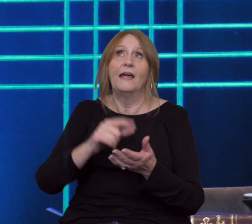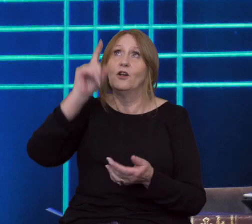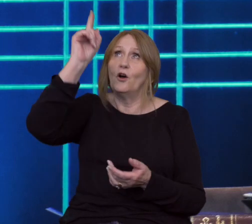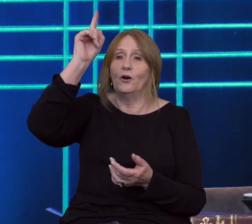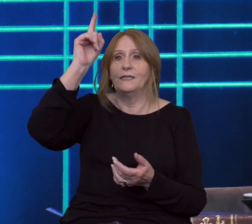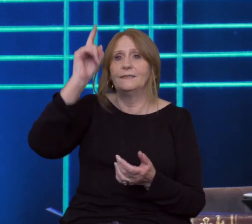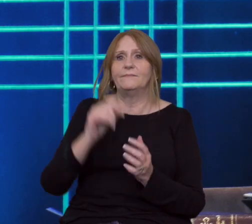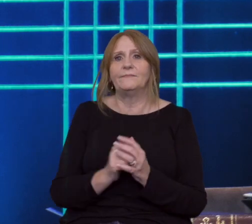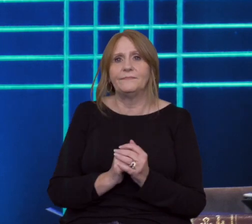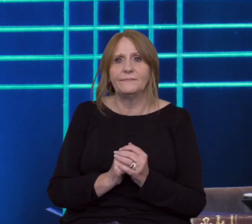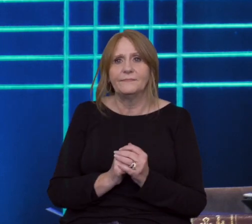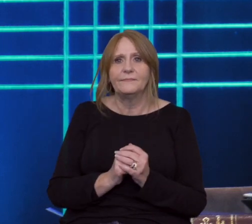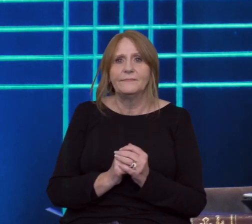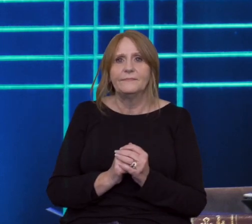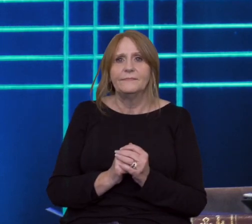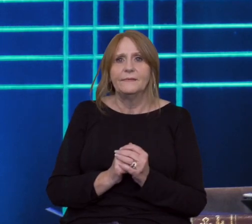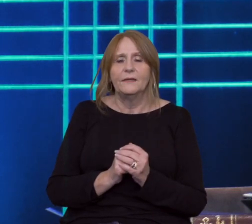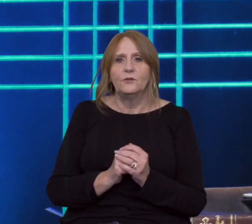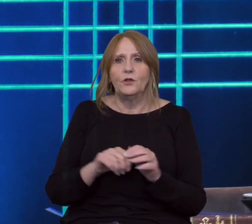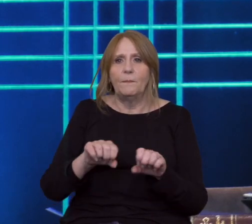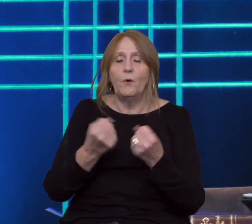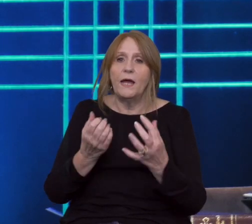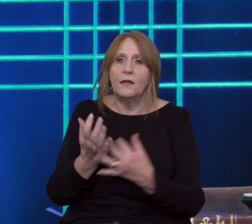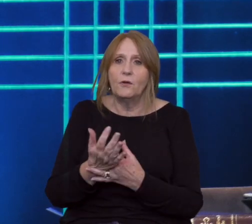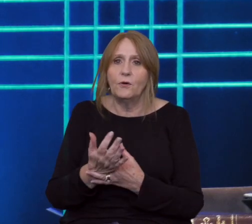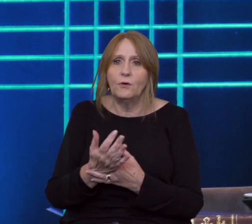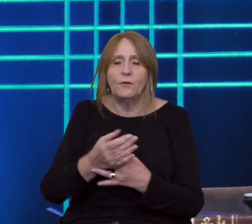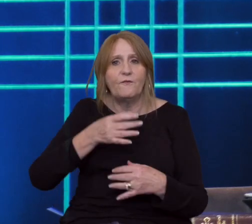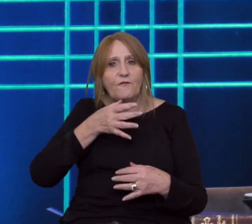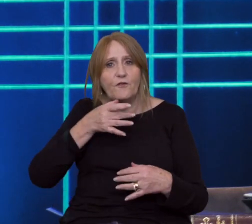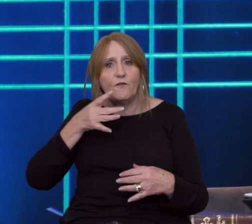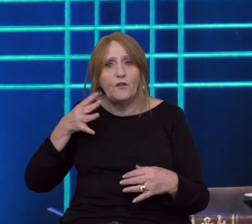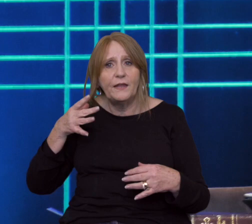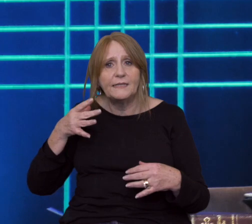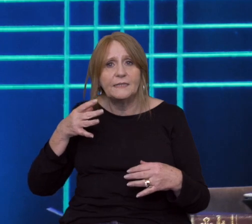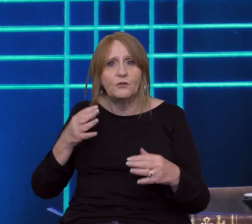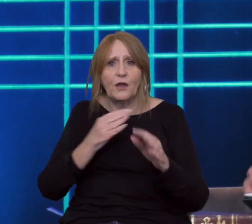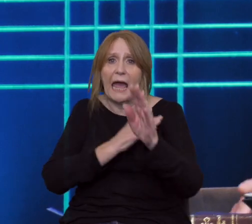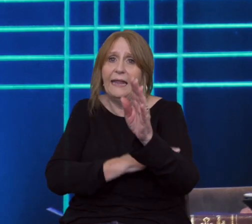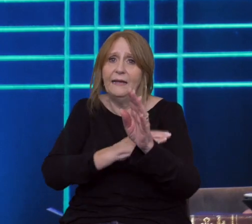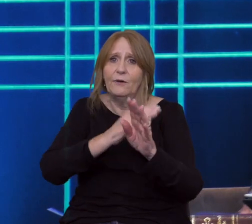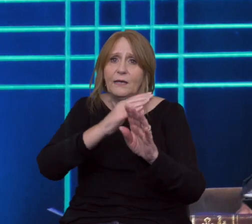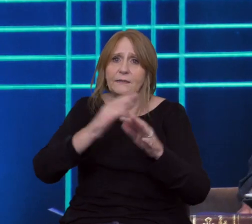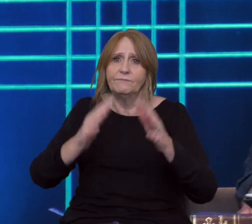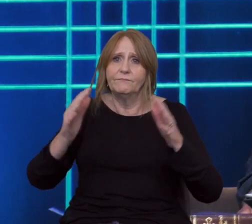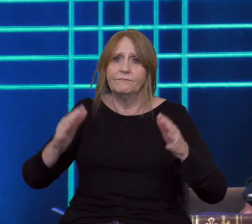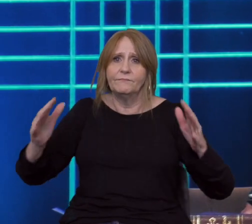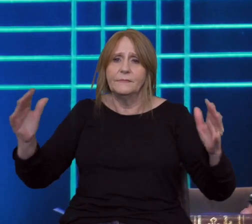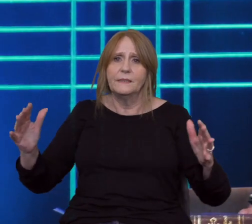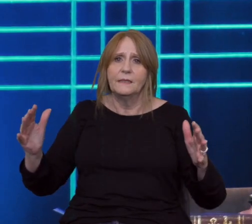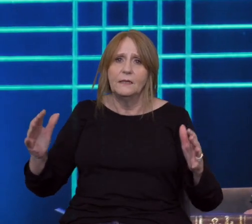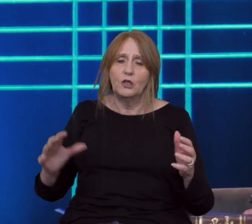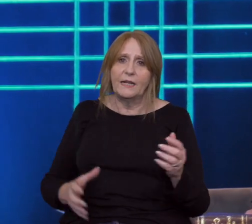in service, to the breakthrough, to the fruitfulness, to the increase, to the growth, to the taking ground, is